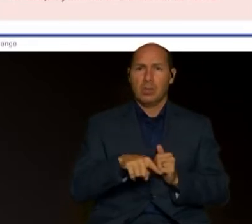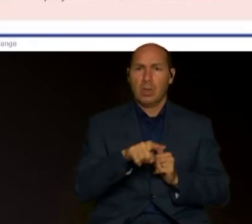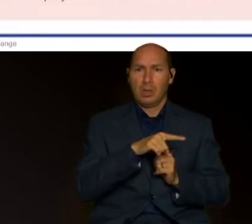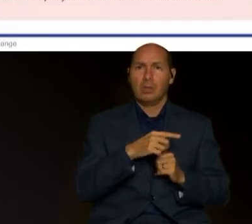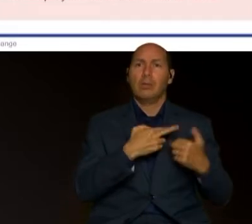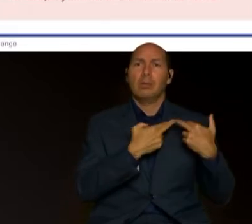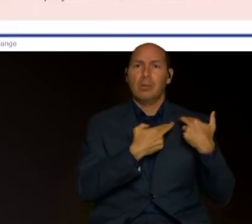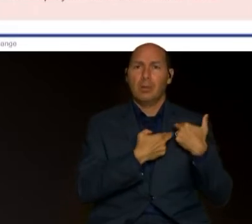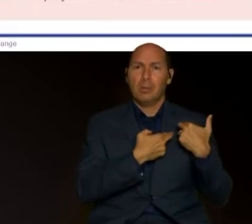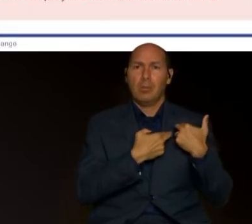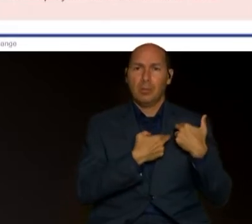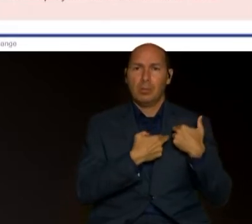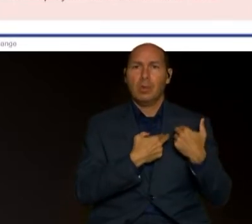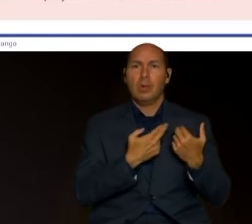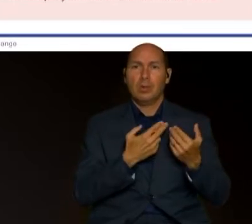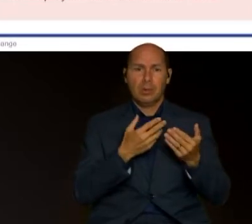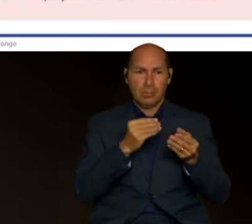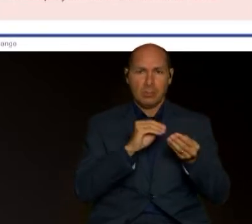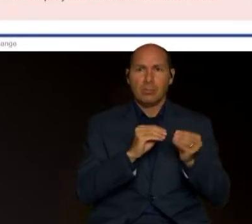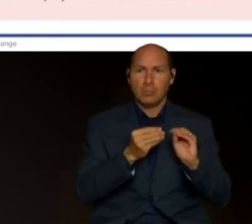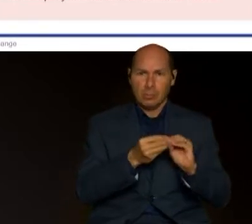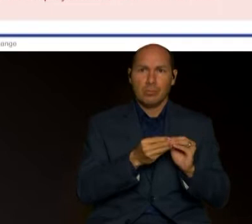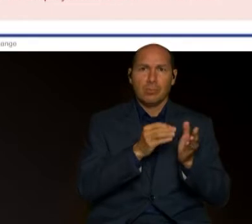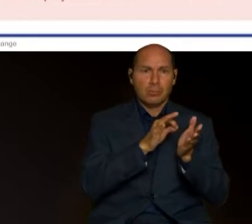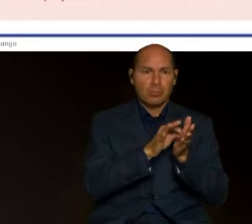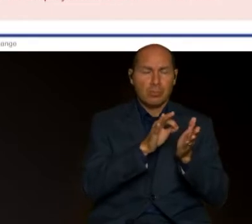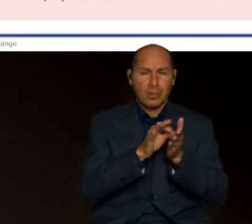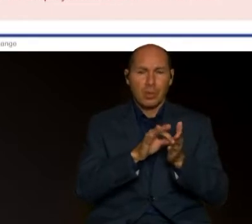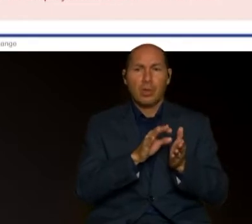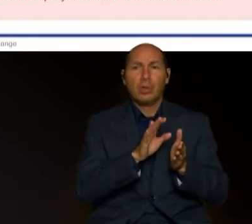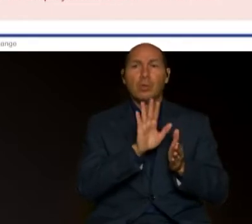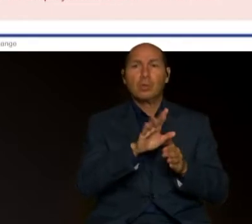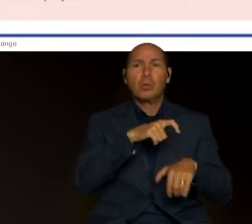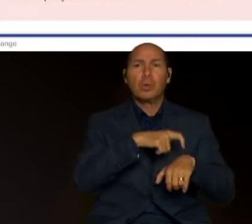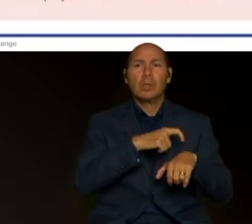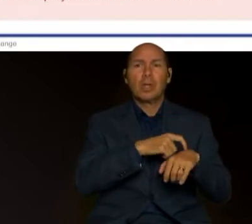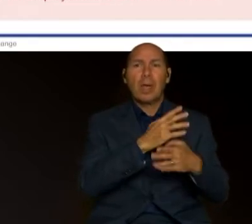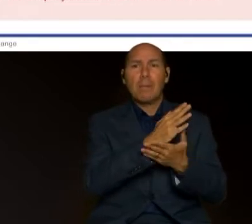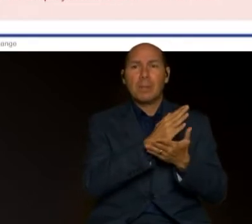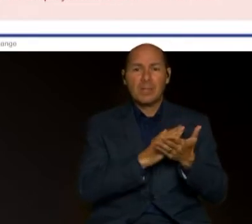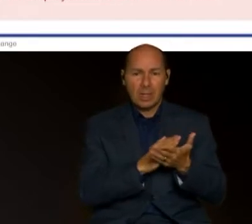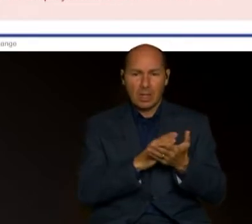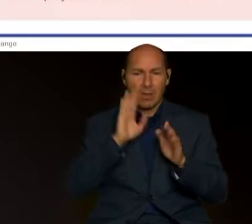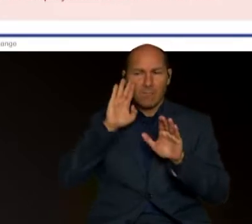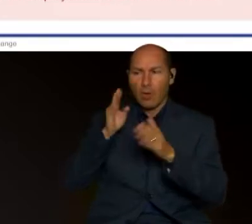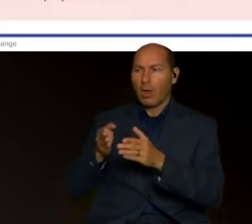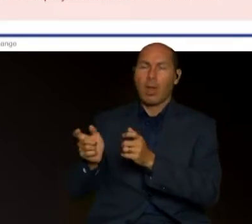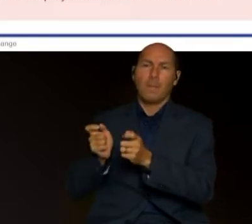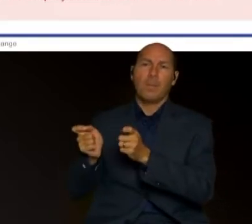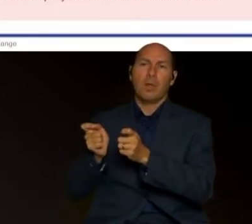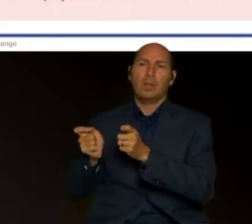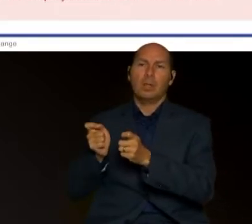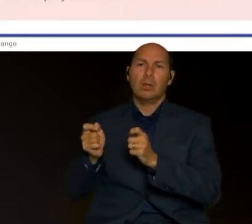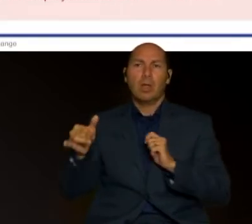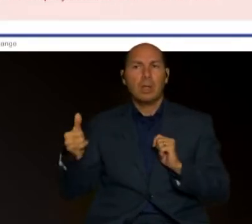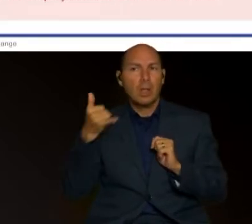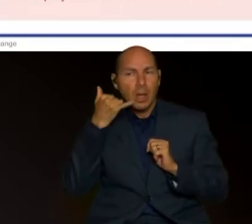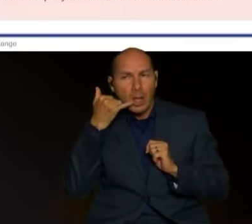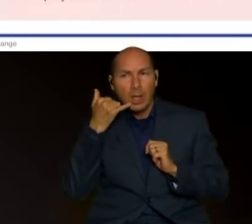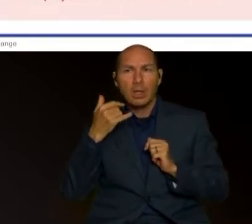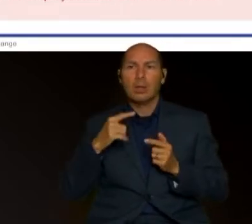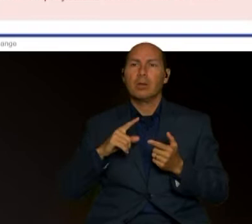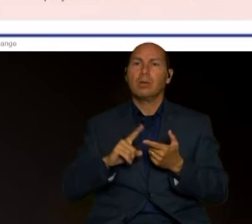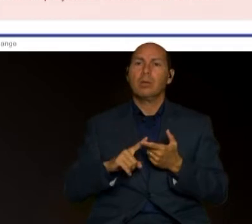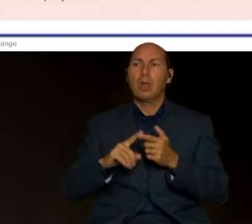people in charge of accounting, were dedicating a lot of their time, almost half of their time, to administrative tasks,